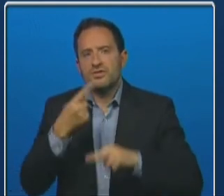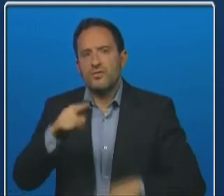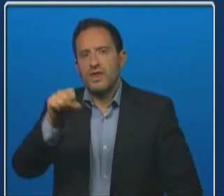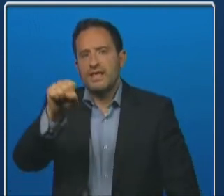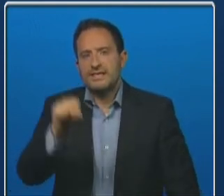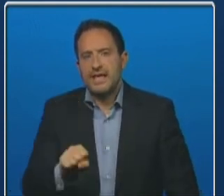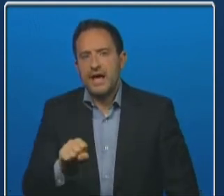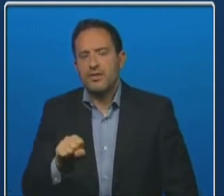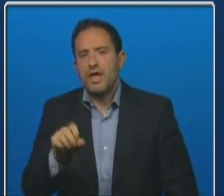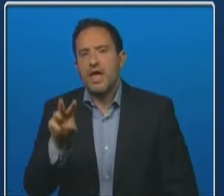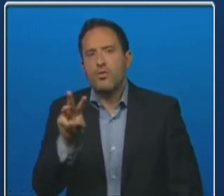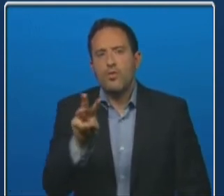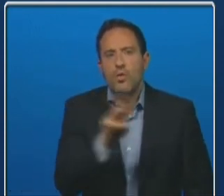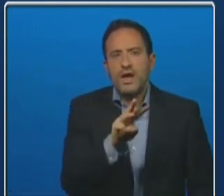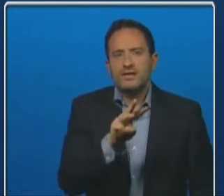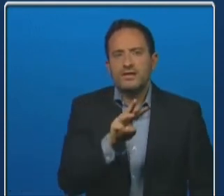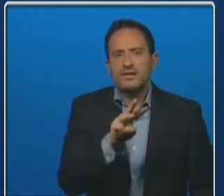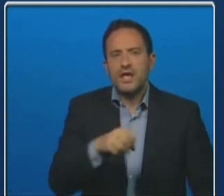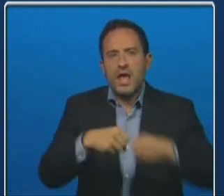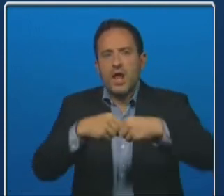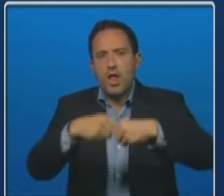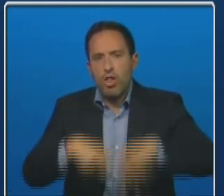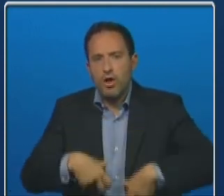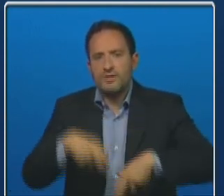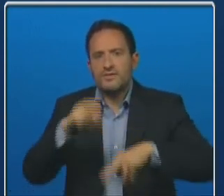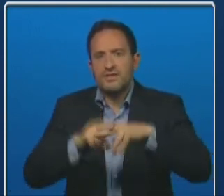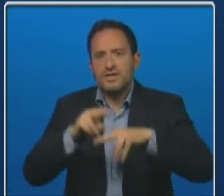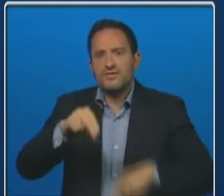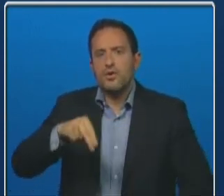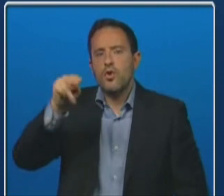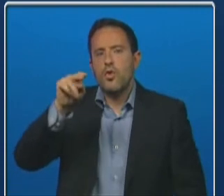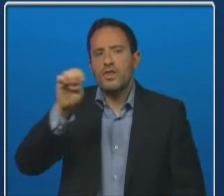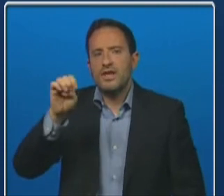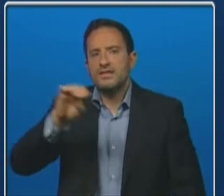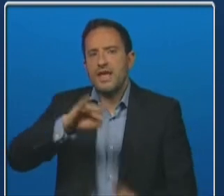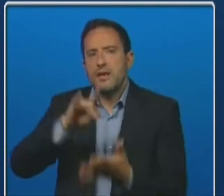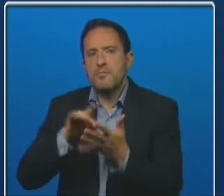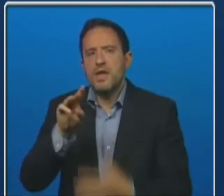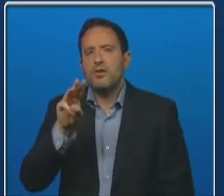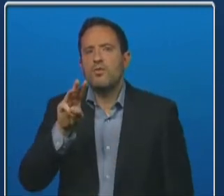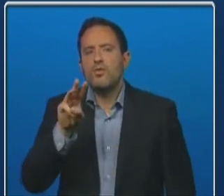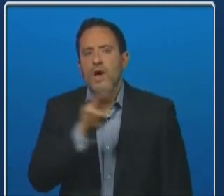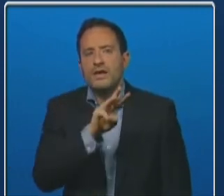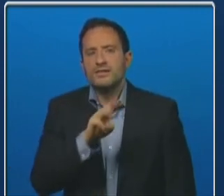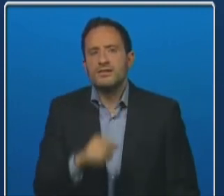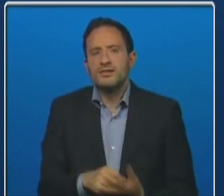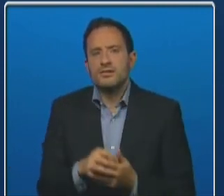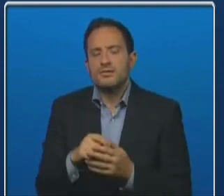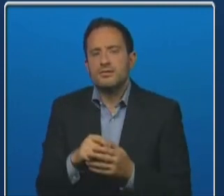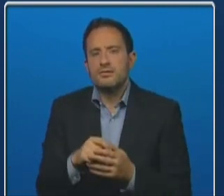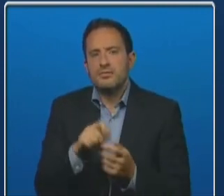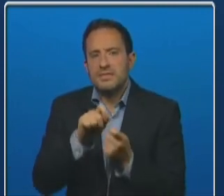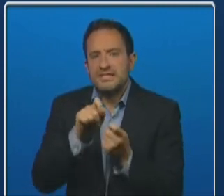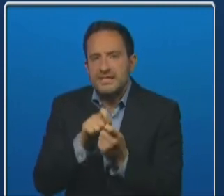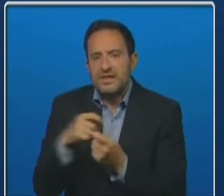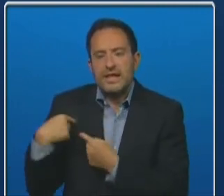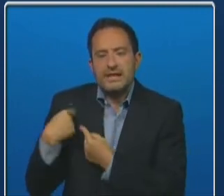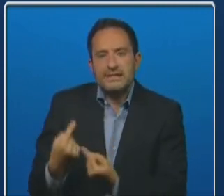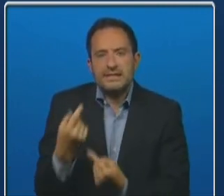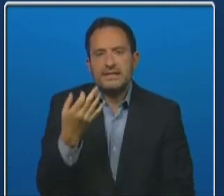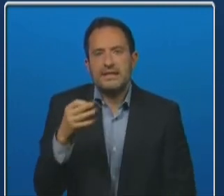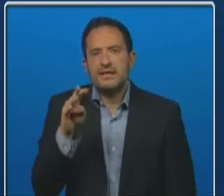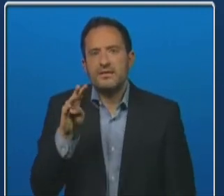loss of congressional seats for the Northeast and Midwest. More specifically, since 1940, there's been a combined net shift